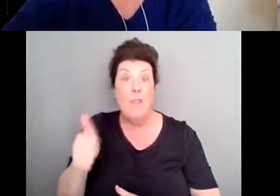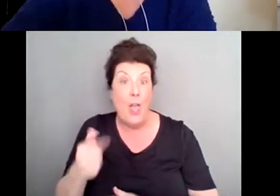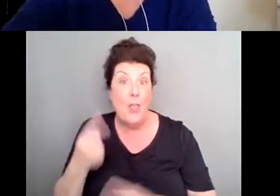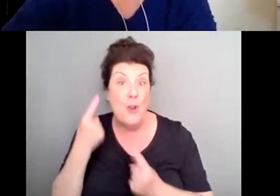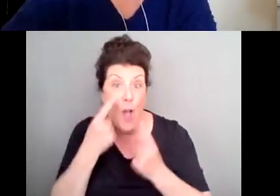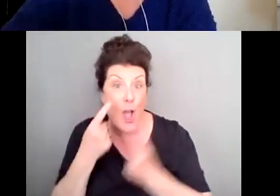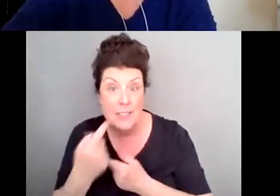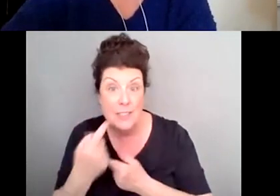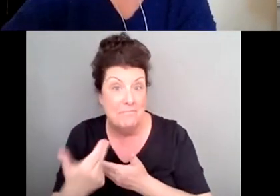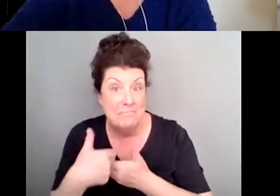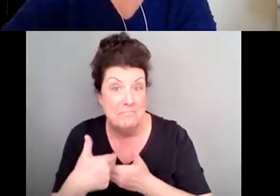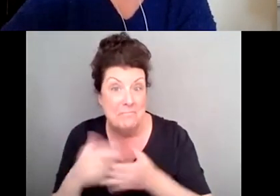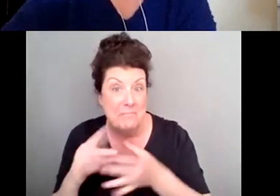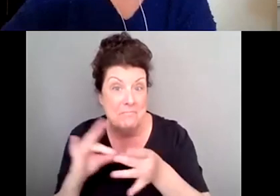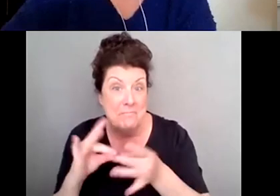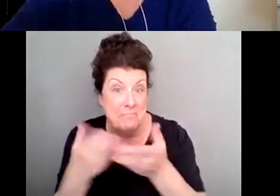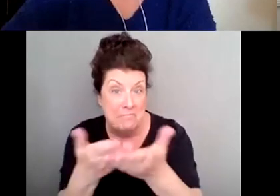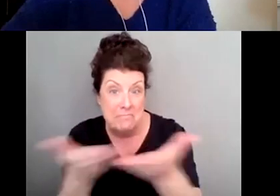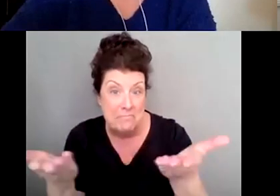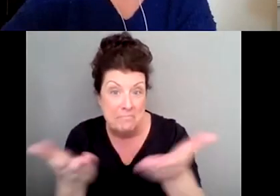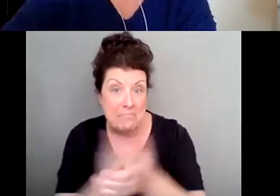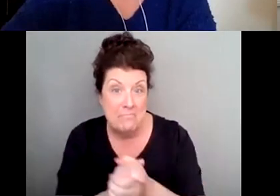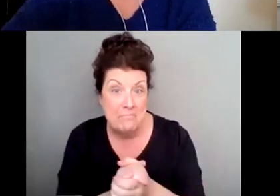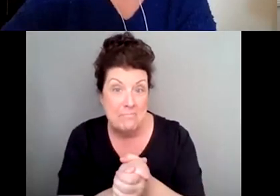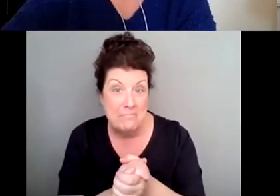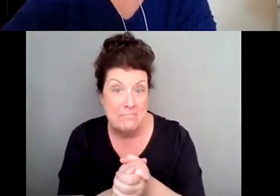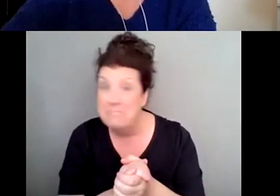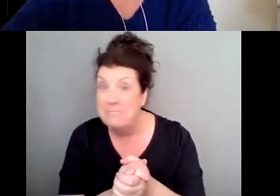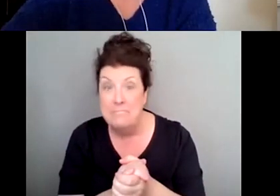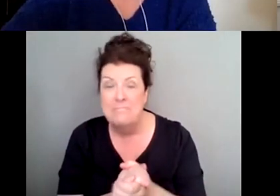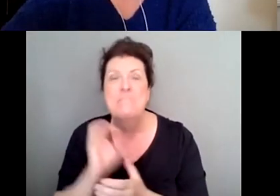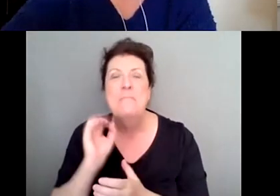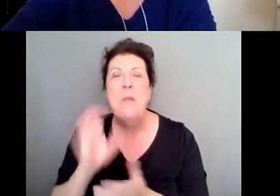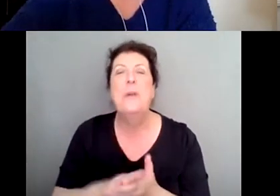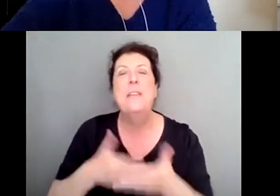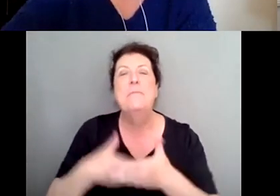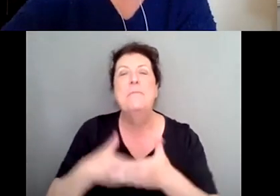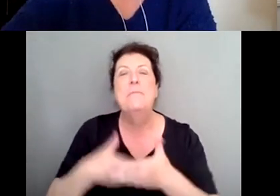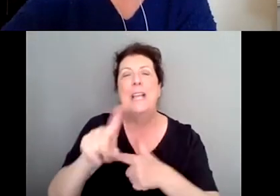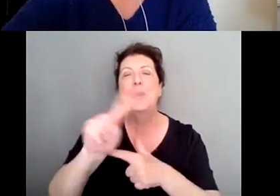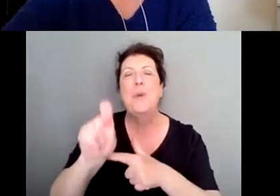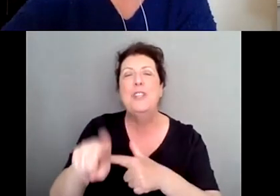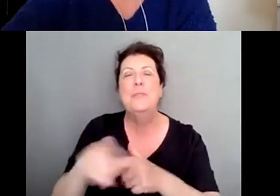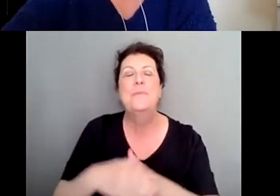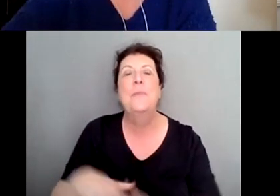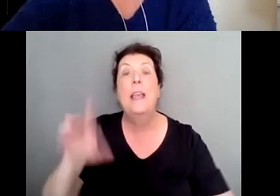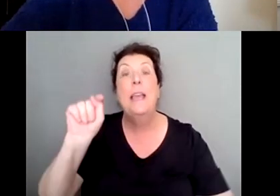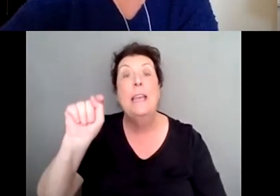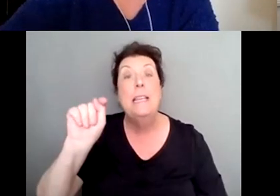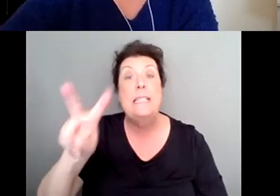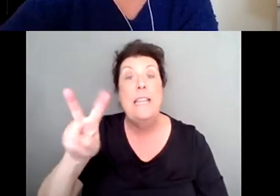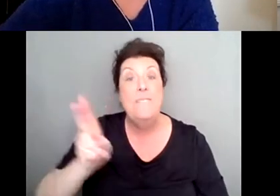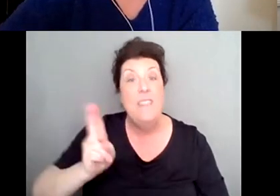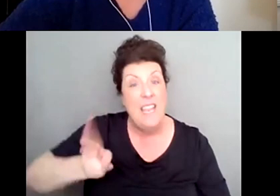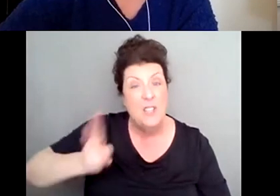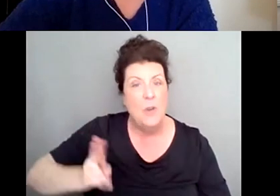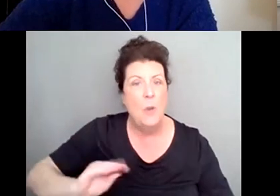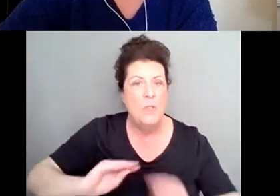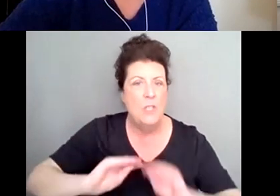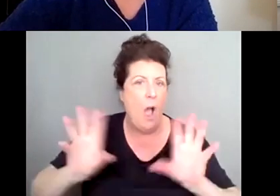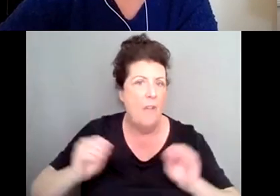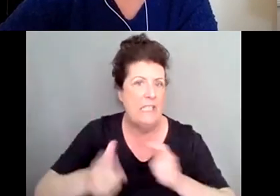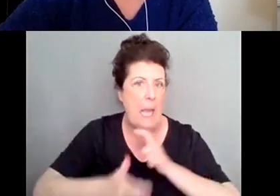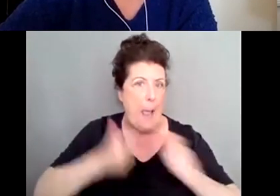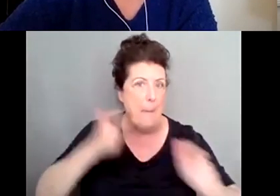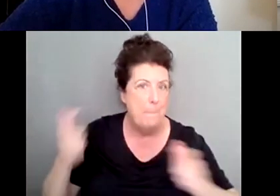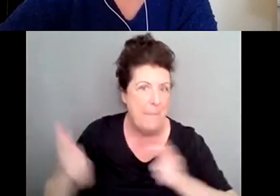Cool. Um, so, uh, TV history was obviously a big influence on the structure and formatting of